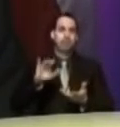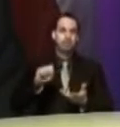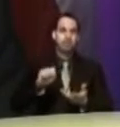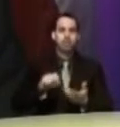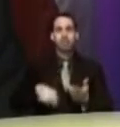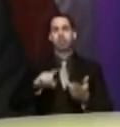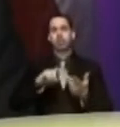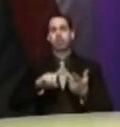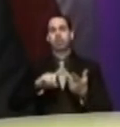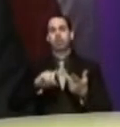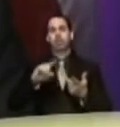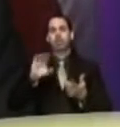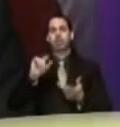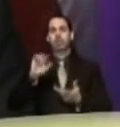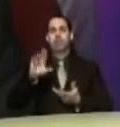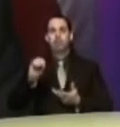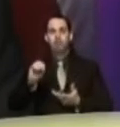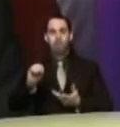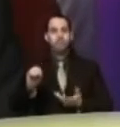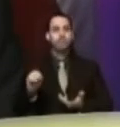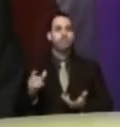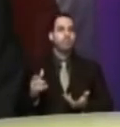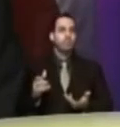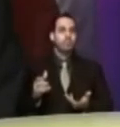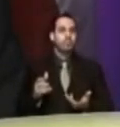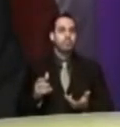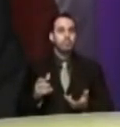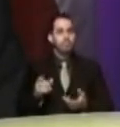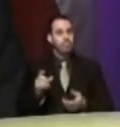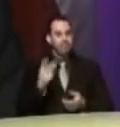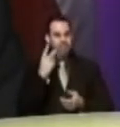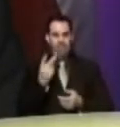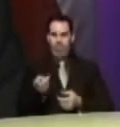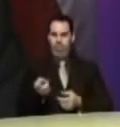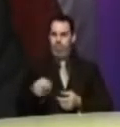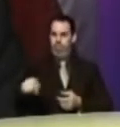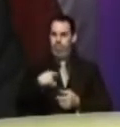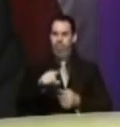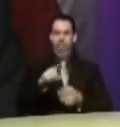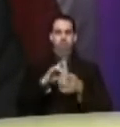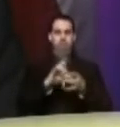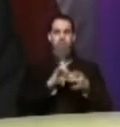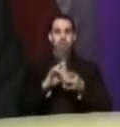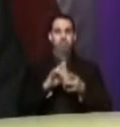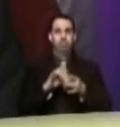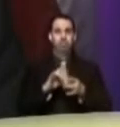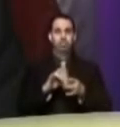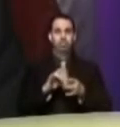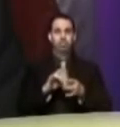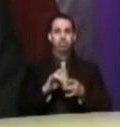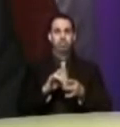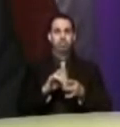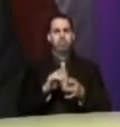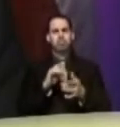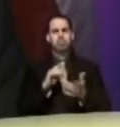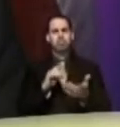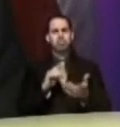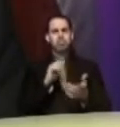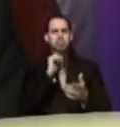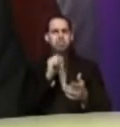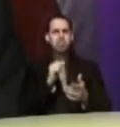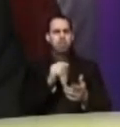Castro, thugs I should say, you're seeing those relationships being built, all of which are not in our national security interest, and certainly